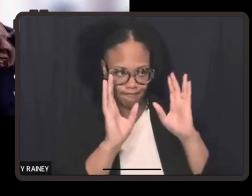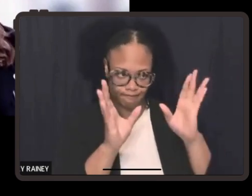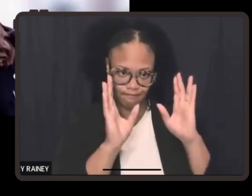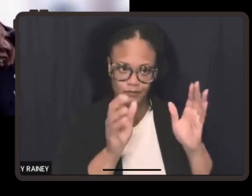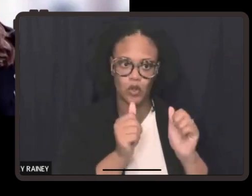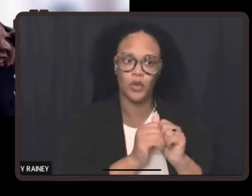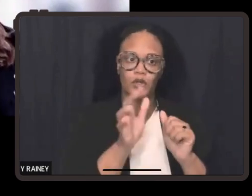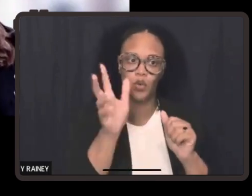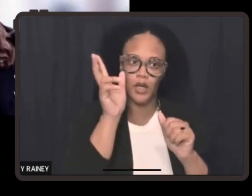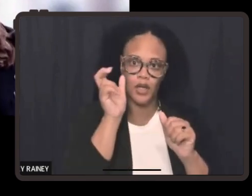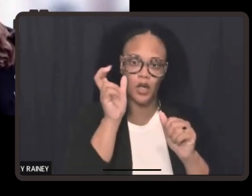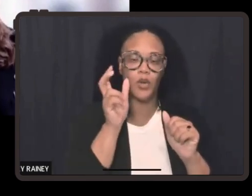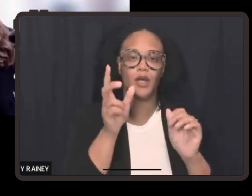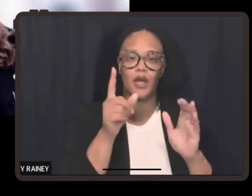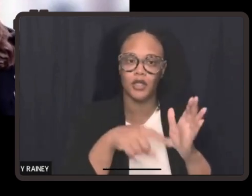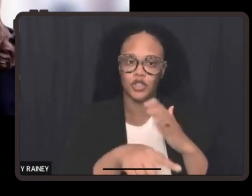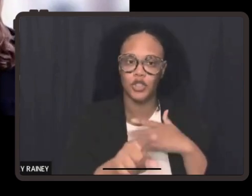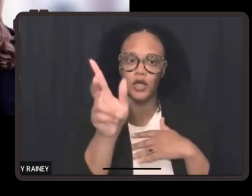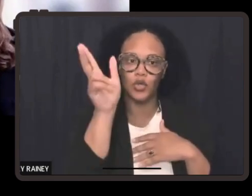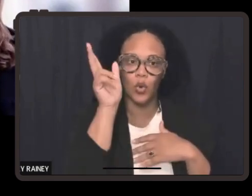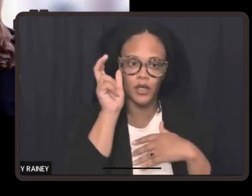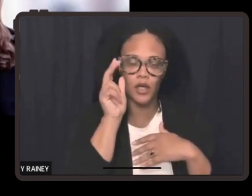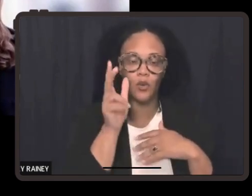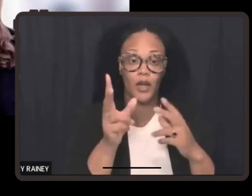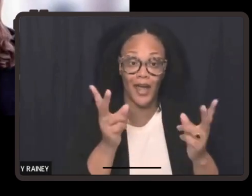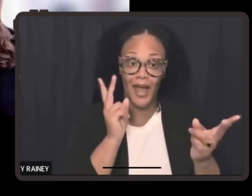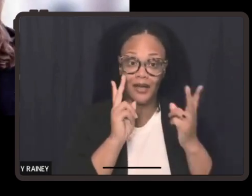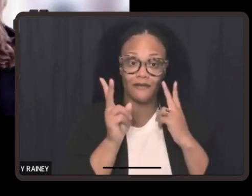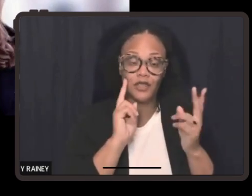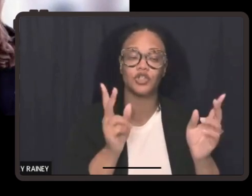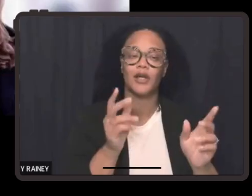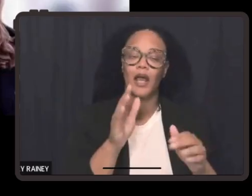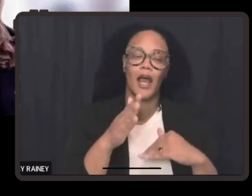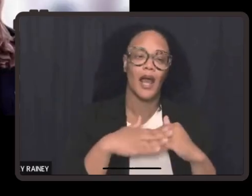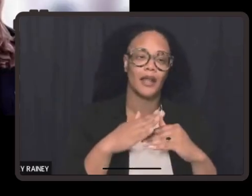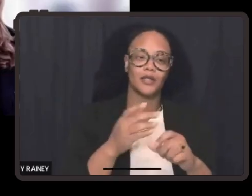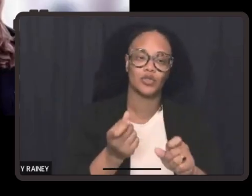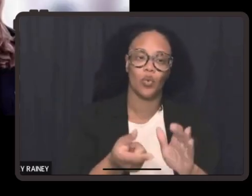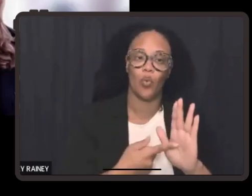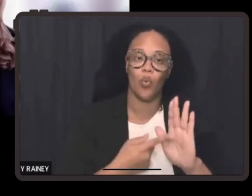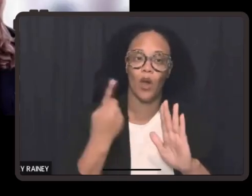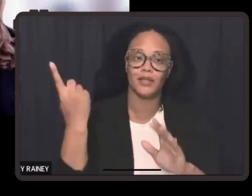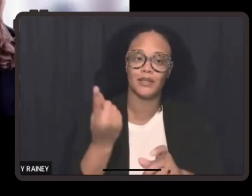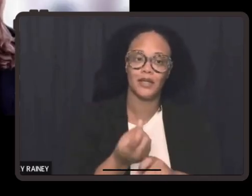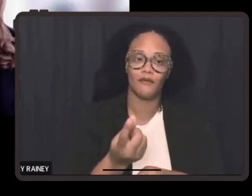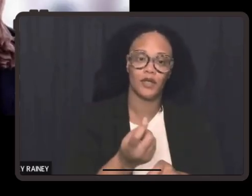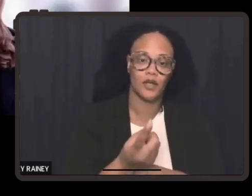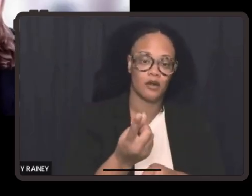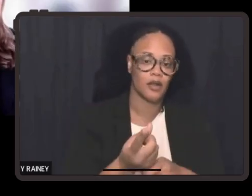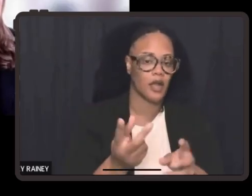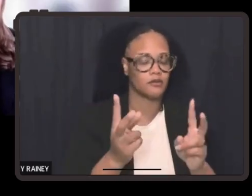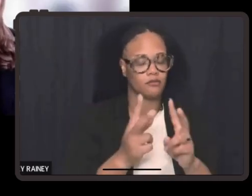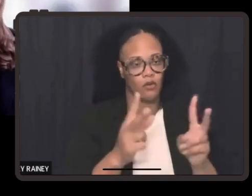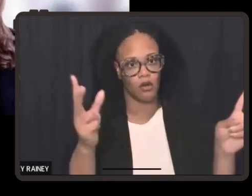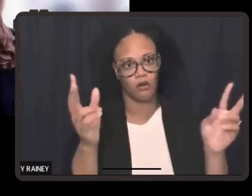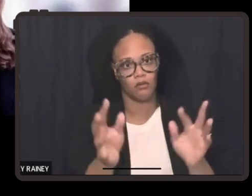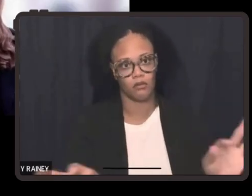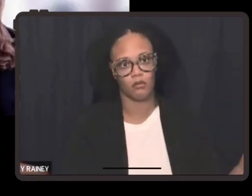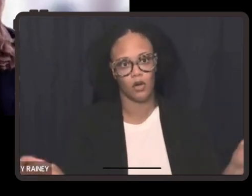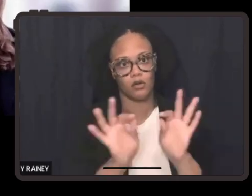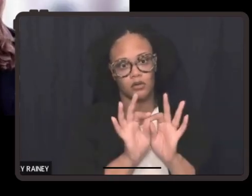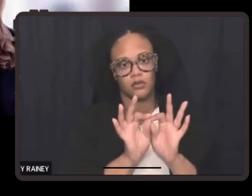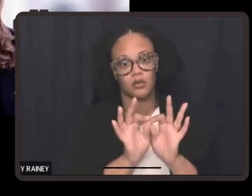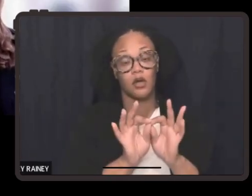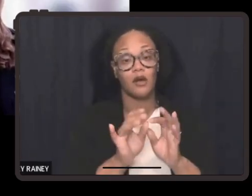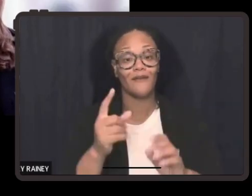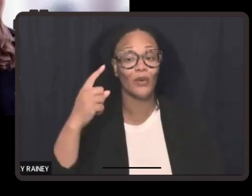hearing regularly, you know, at least once a year for those. I think that's very, very important. And I think with ear infections, they